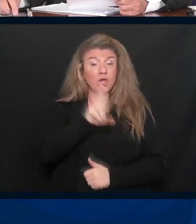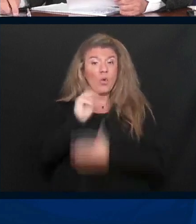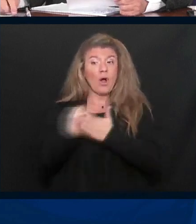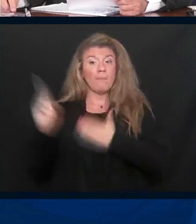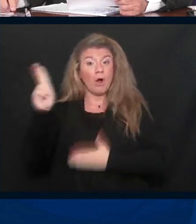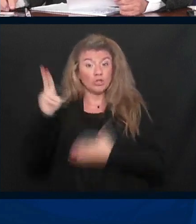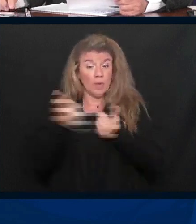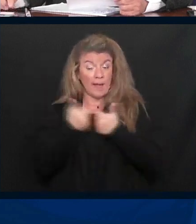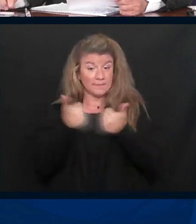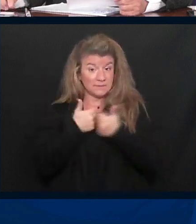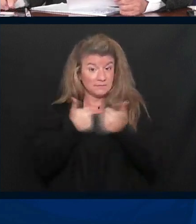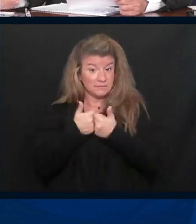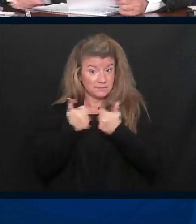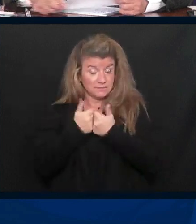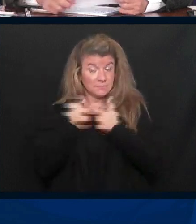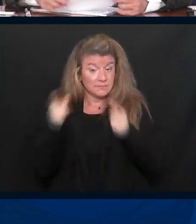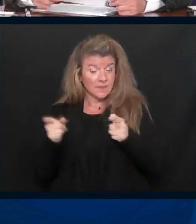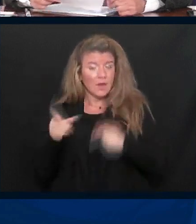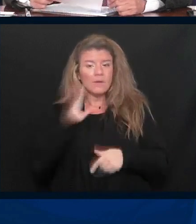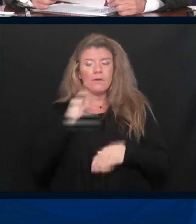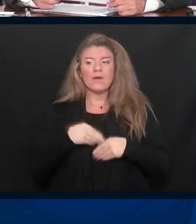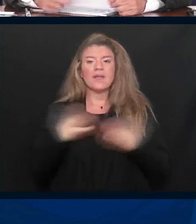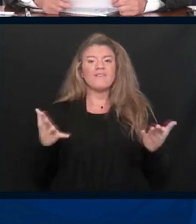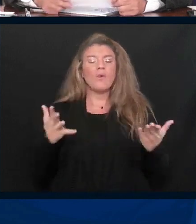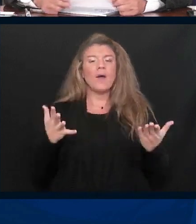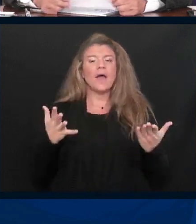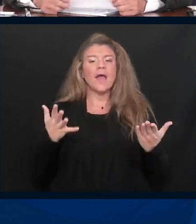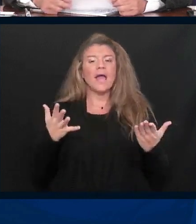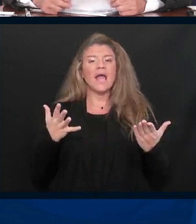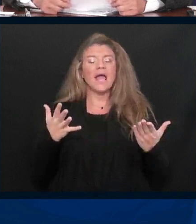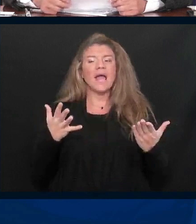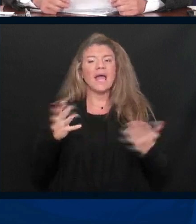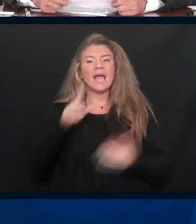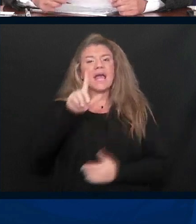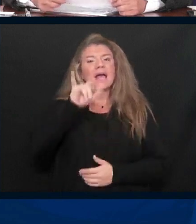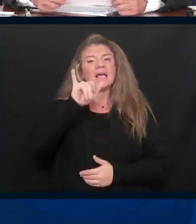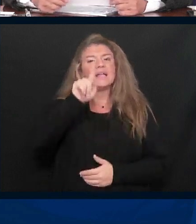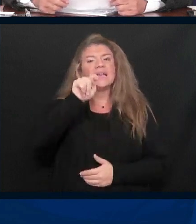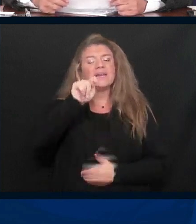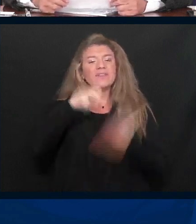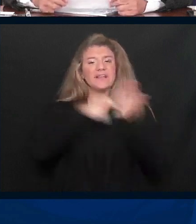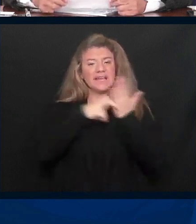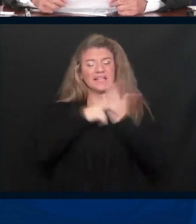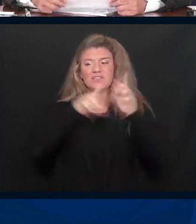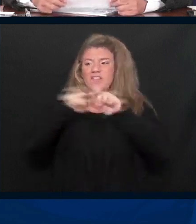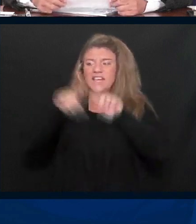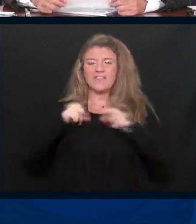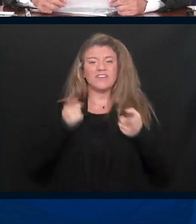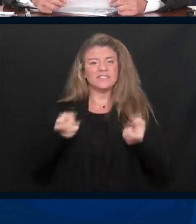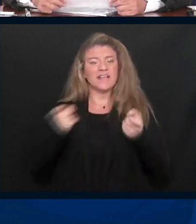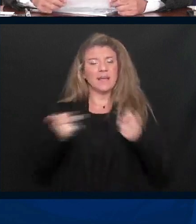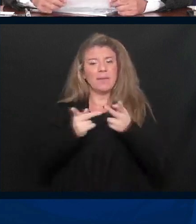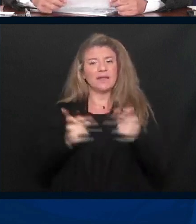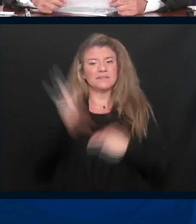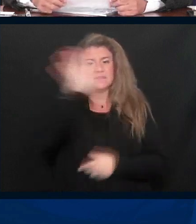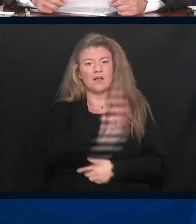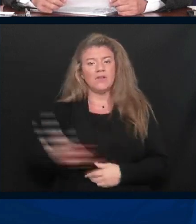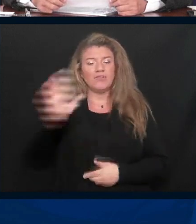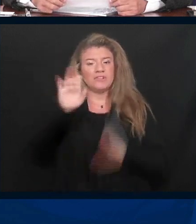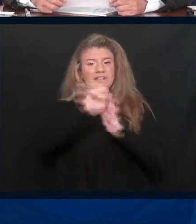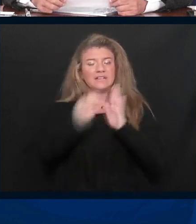Marshall games and everything. And we're going to give away some lift tickets to all of our different ski resorts all across our state.